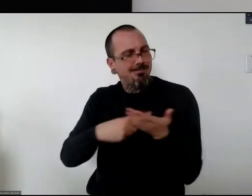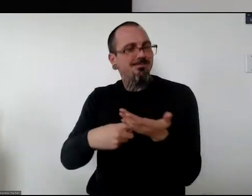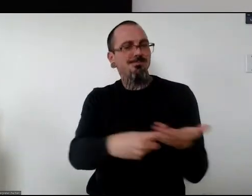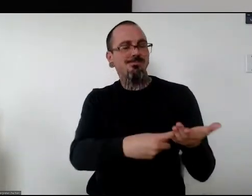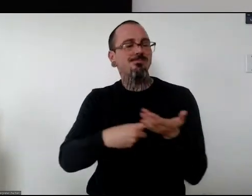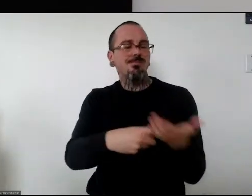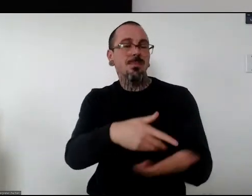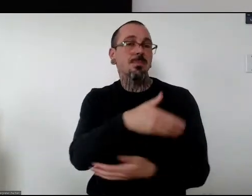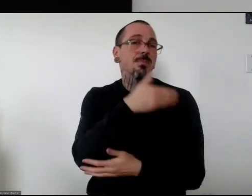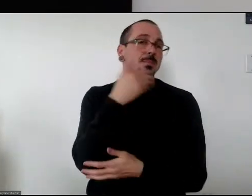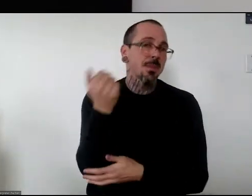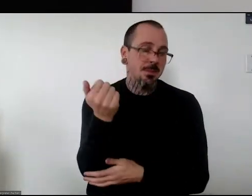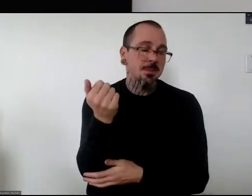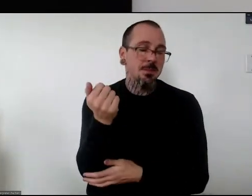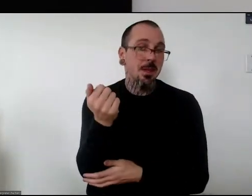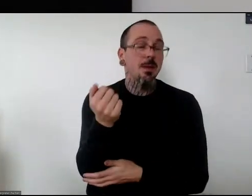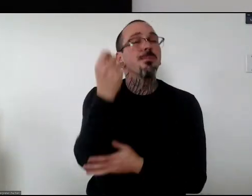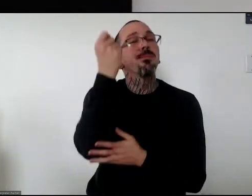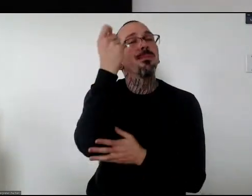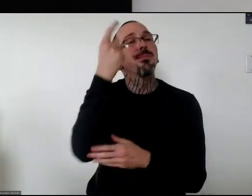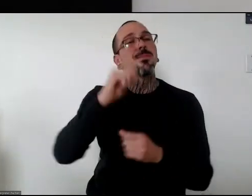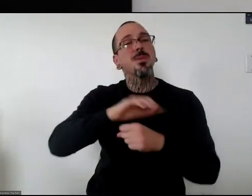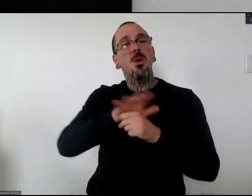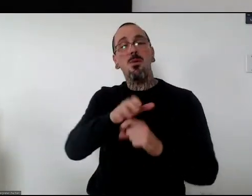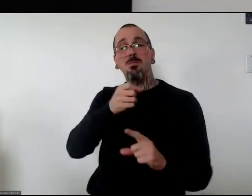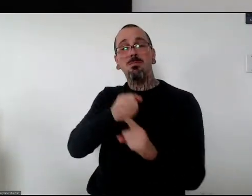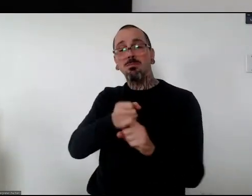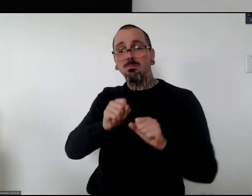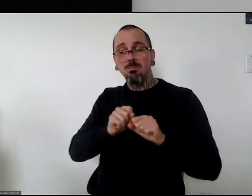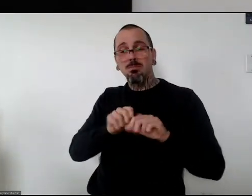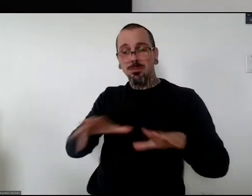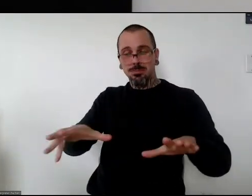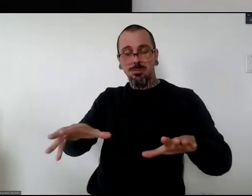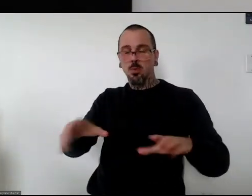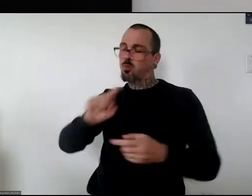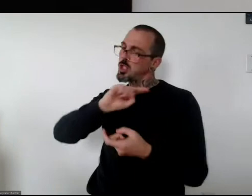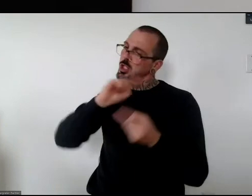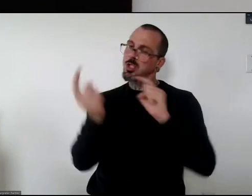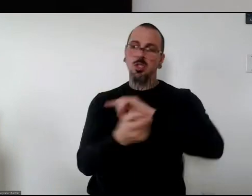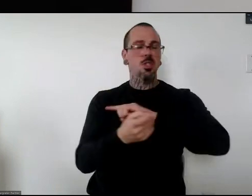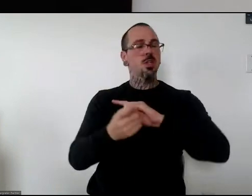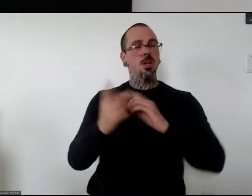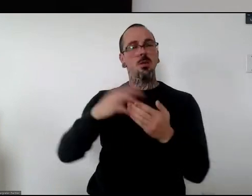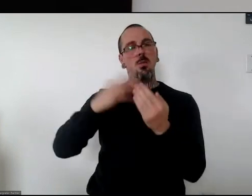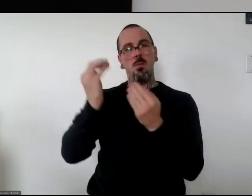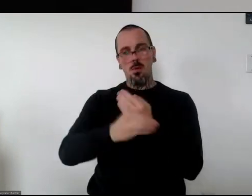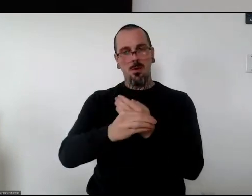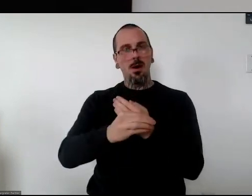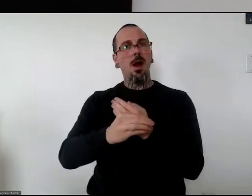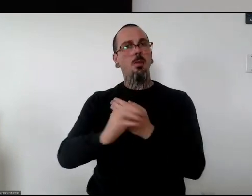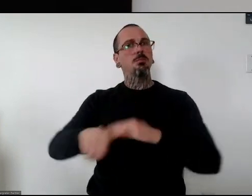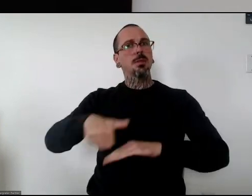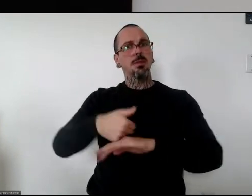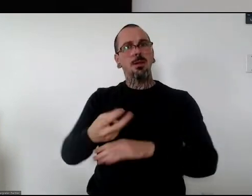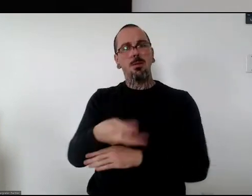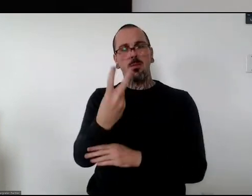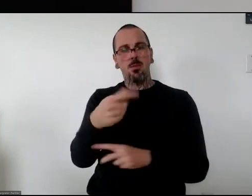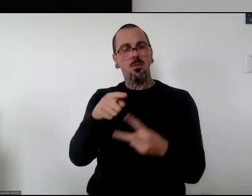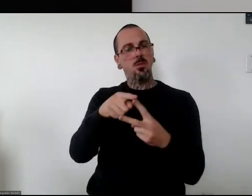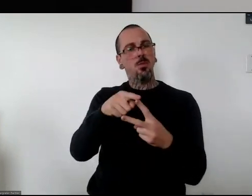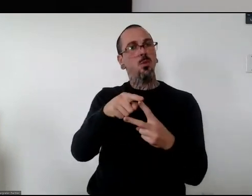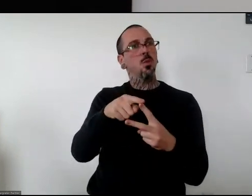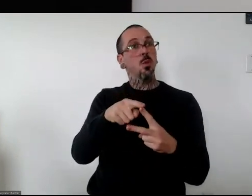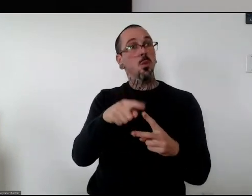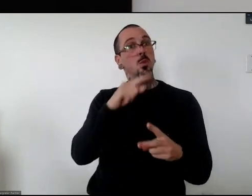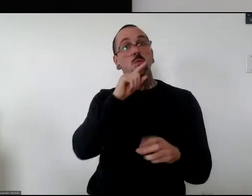created tools which can be used in both virtual and in-person environments. To support this shift, we also created a